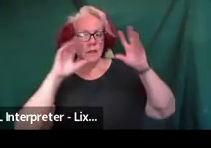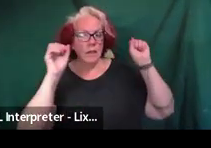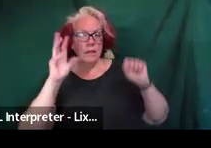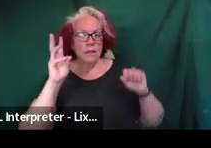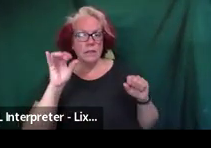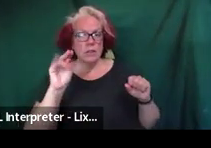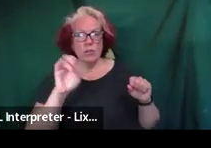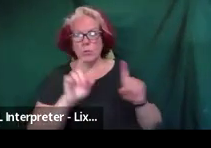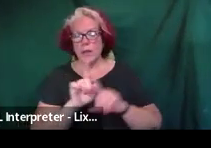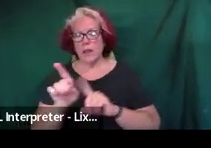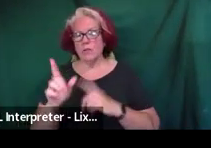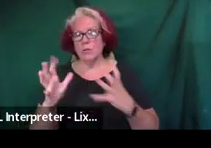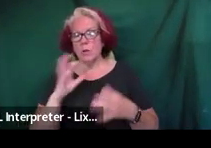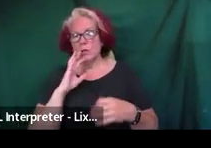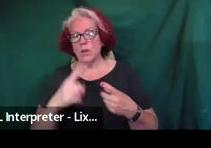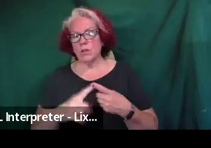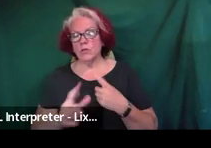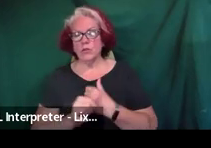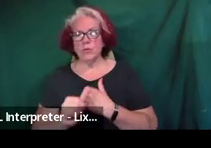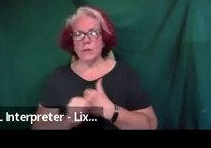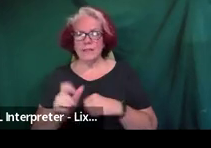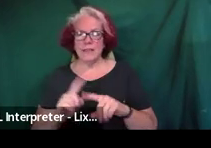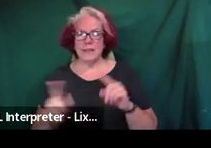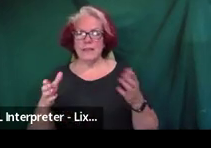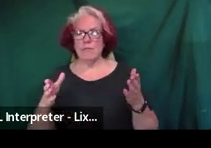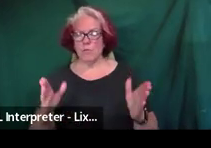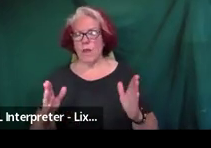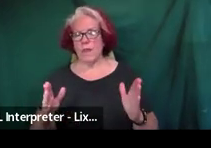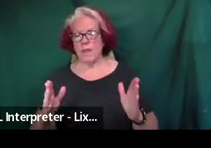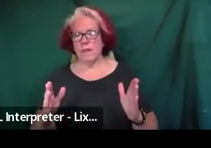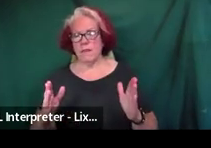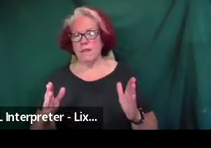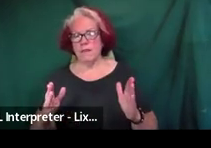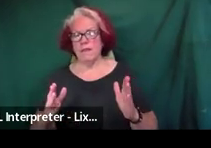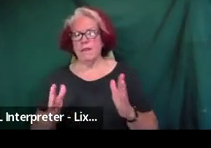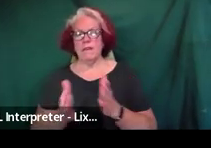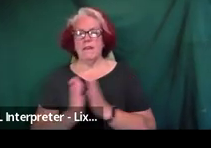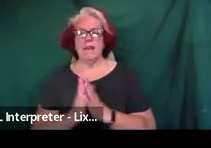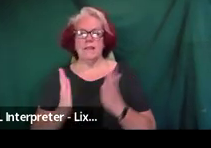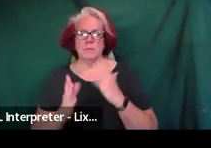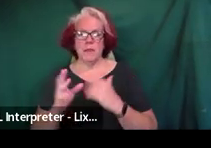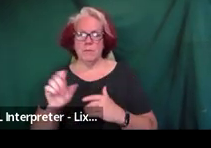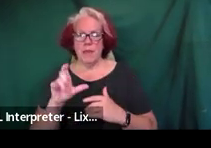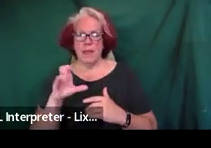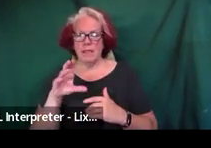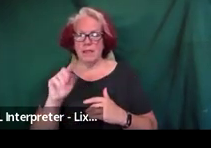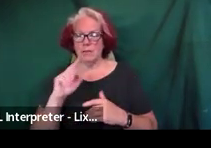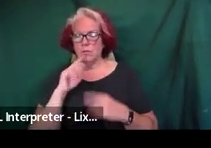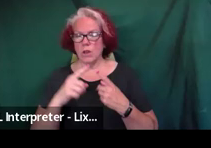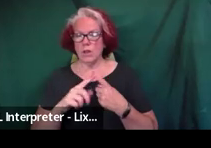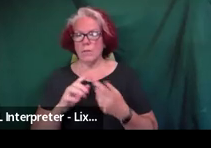I'd like to also speak to the risk in a different way and then ask maybe Elliot to chime in on this,